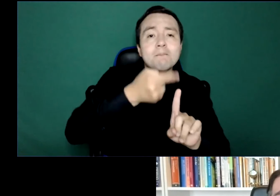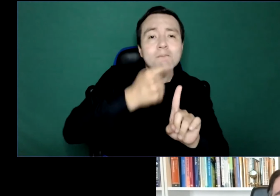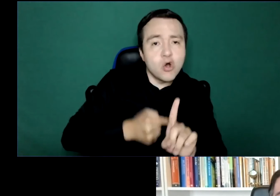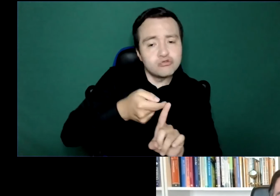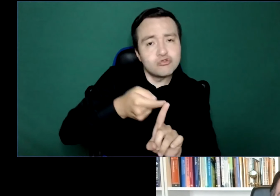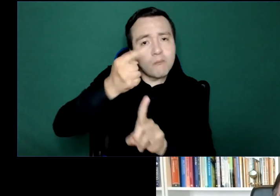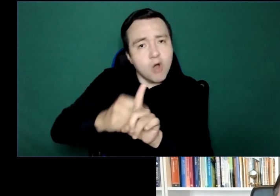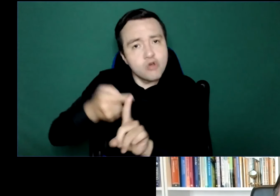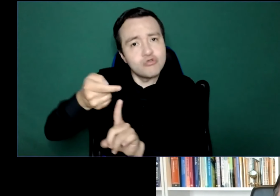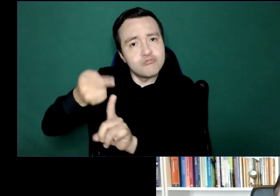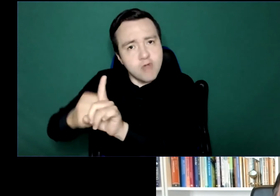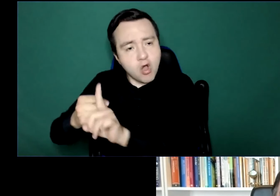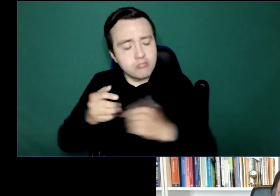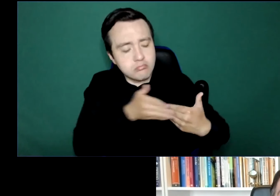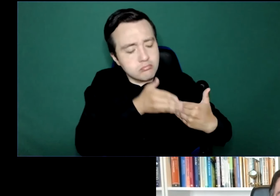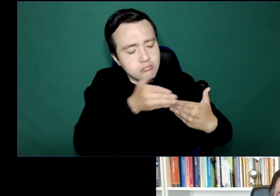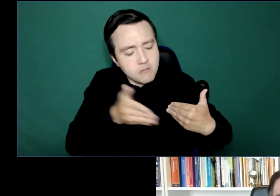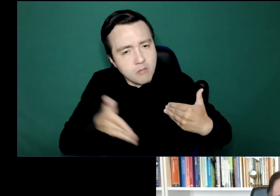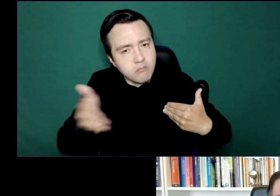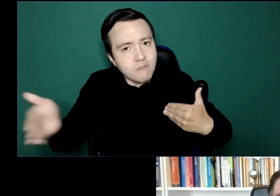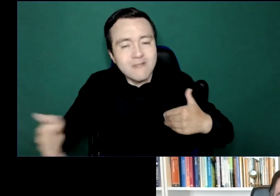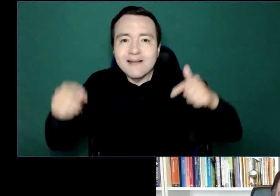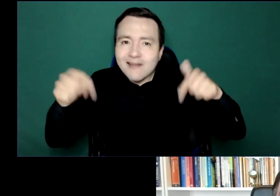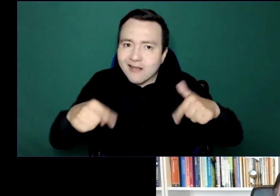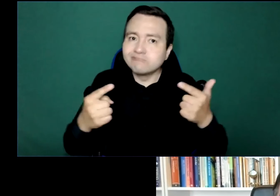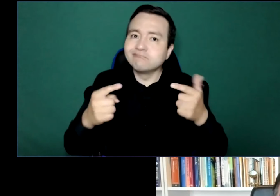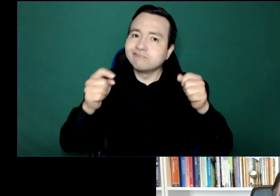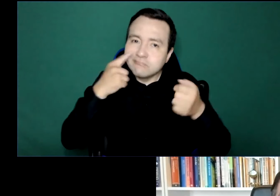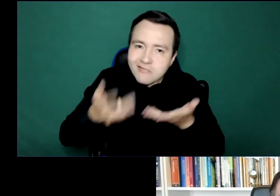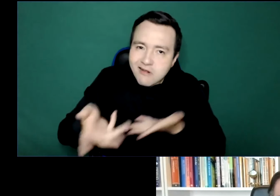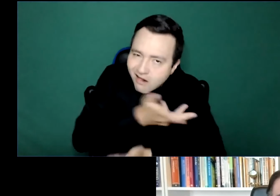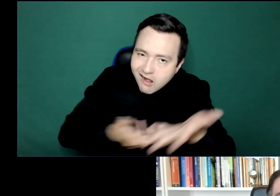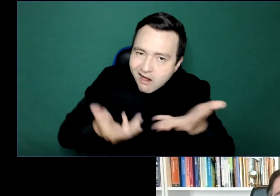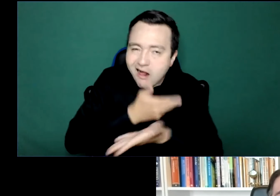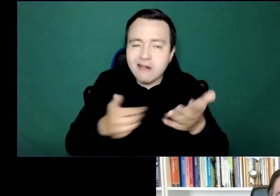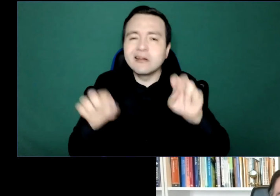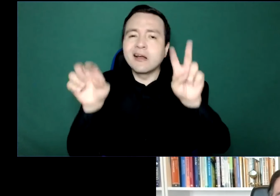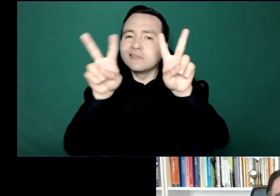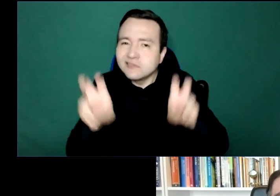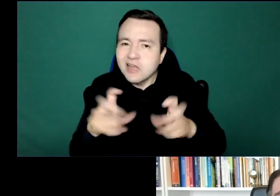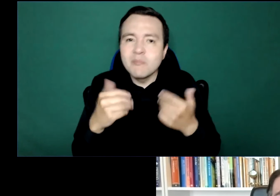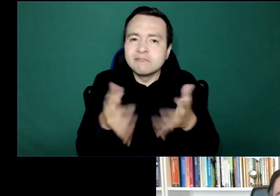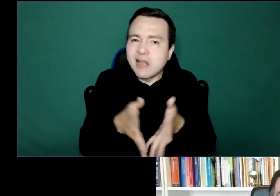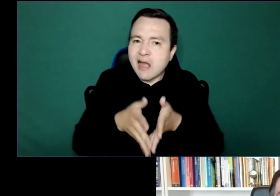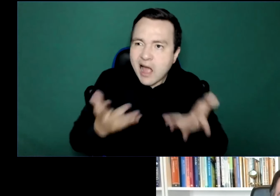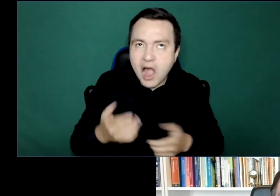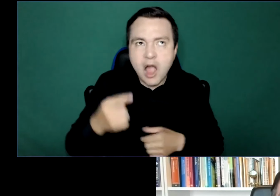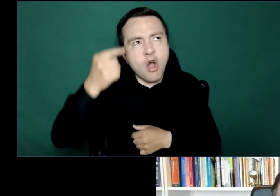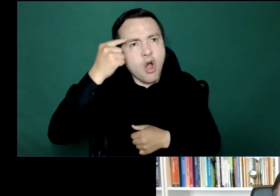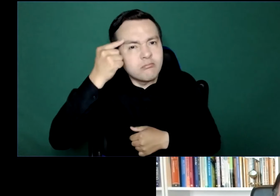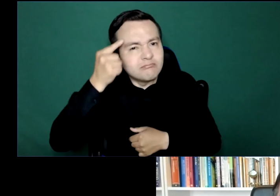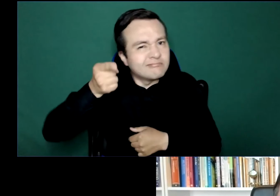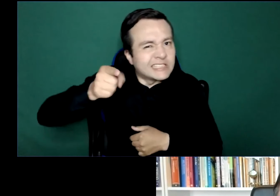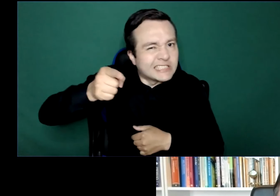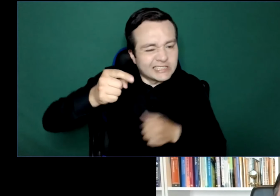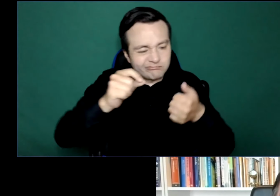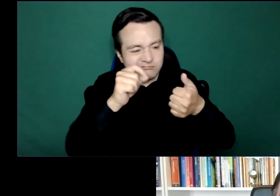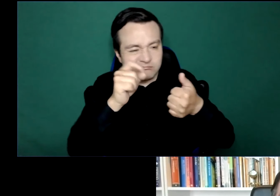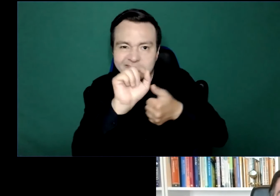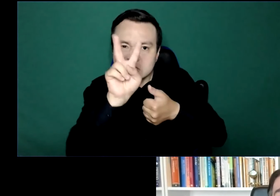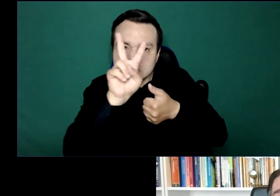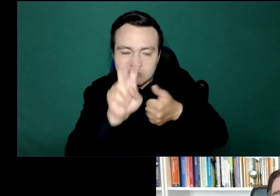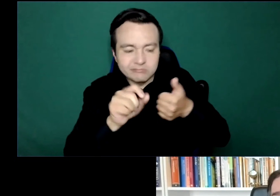the different aspects of policies and tools related to conceptual and practical issues related to